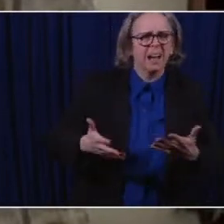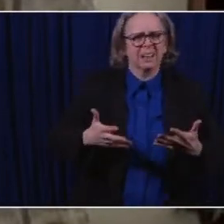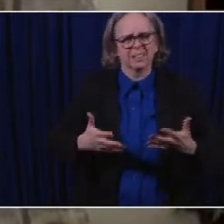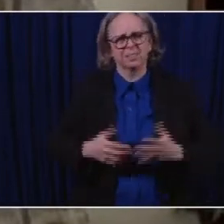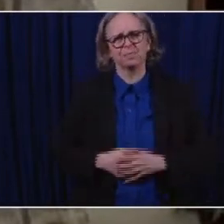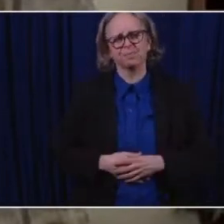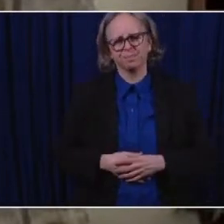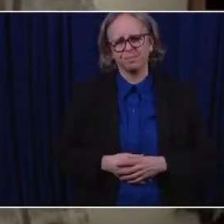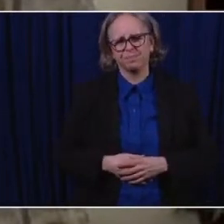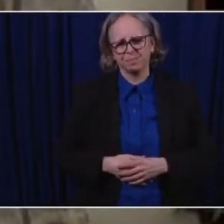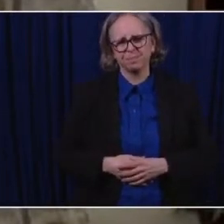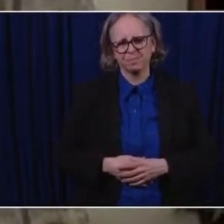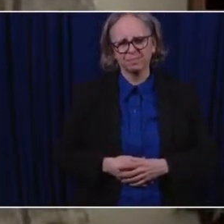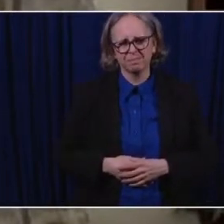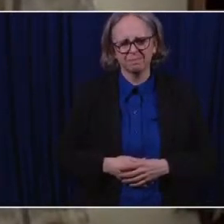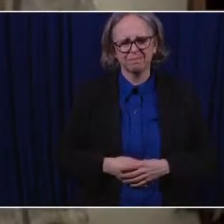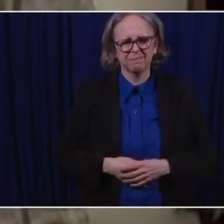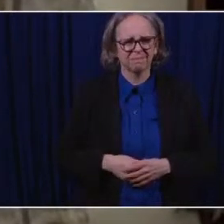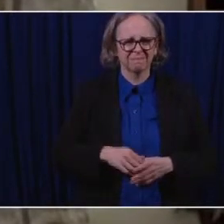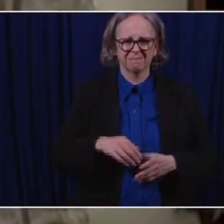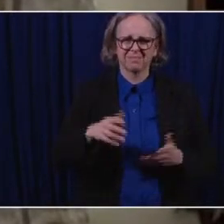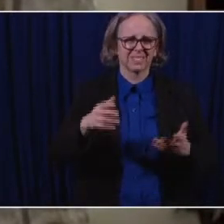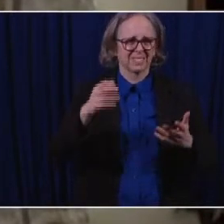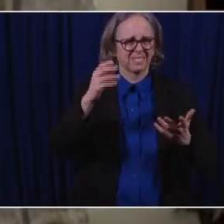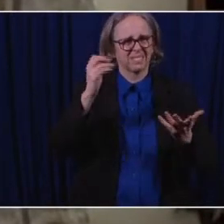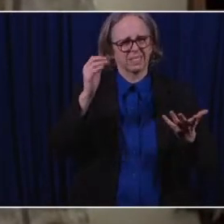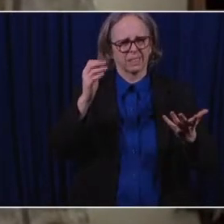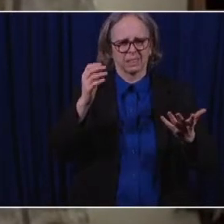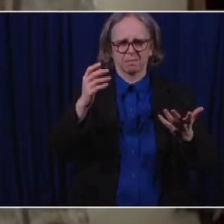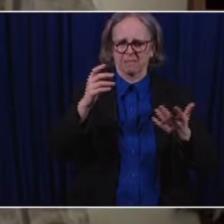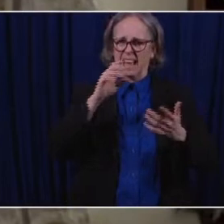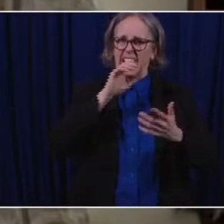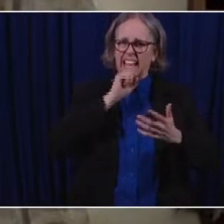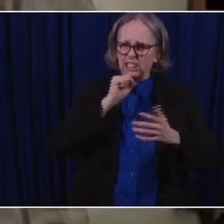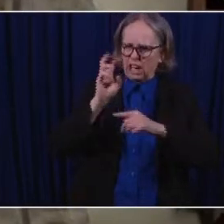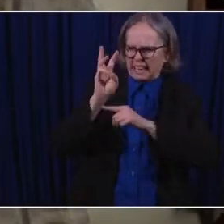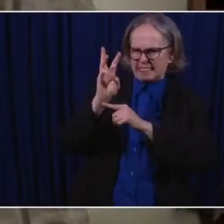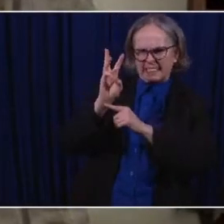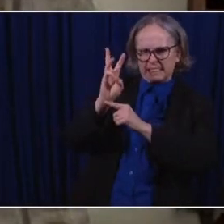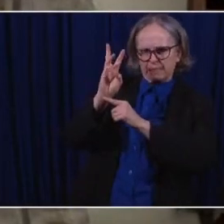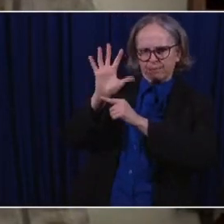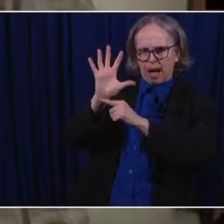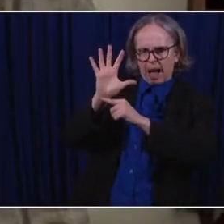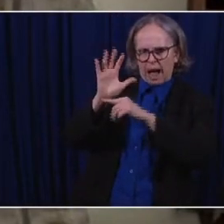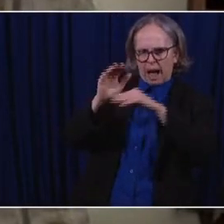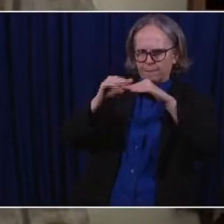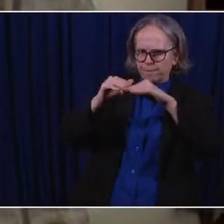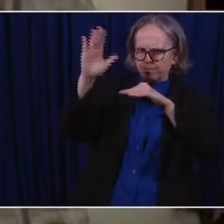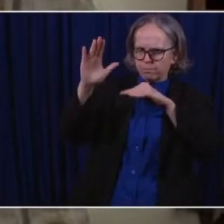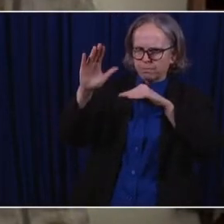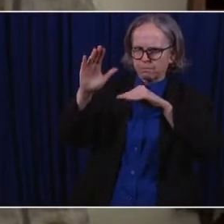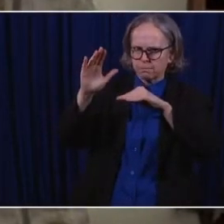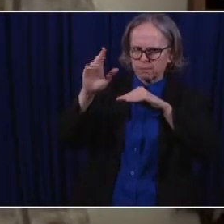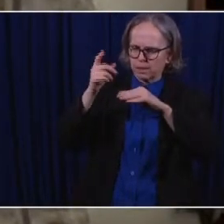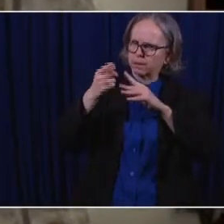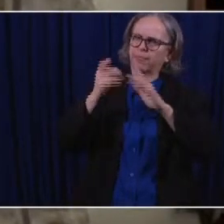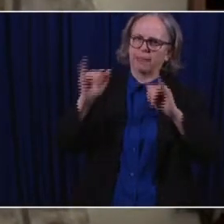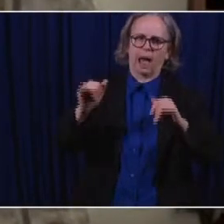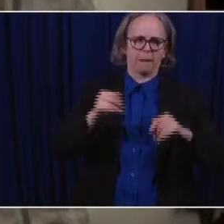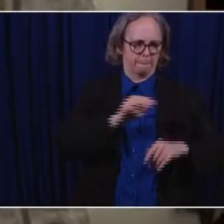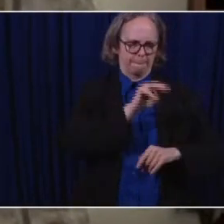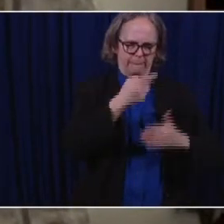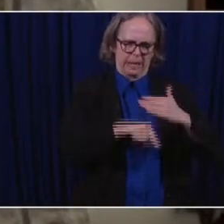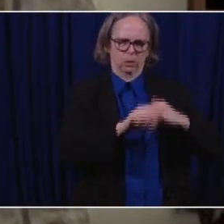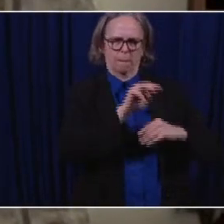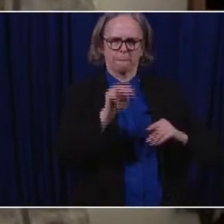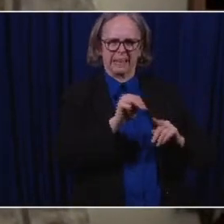those 65 and older vaccinated. We go down to 65 next week. We got about 2 million people in Ohio who are